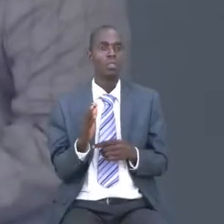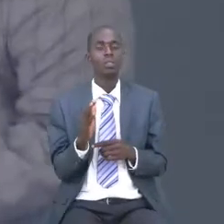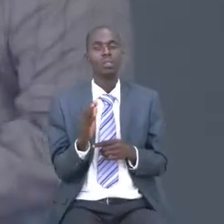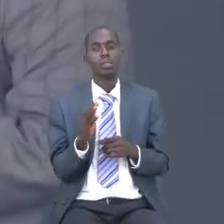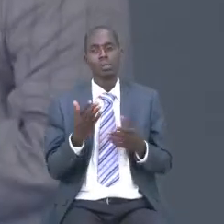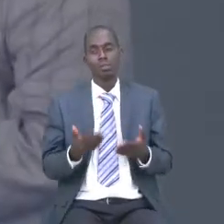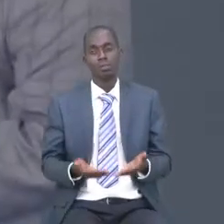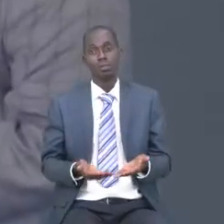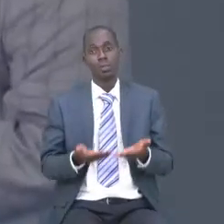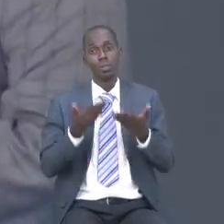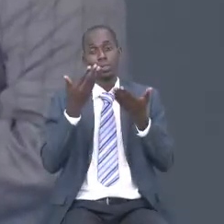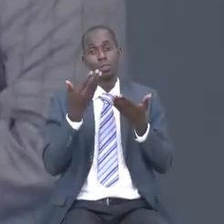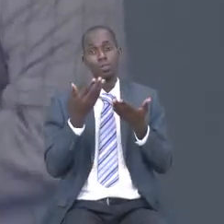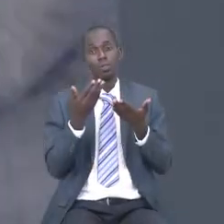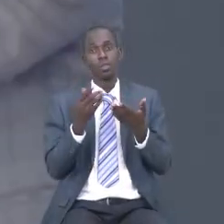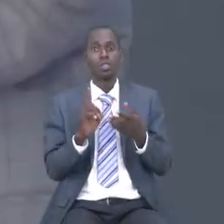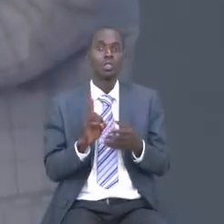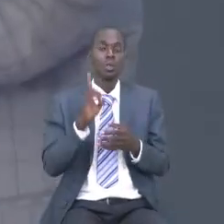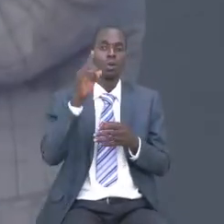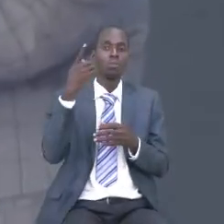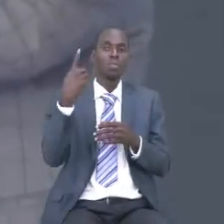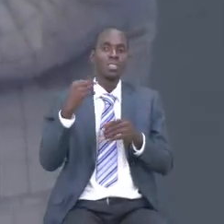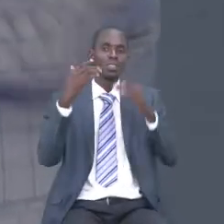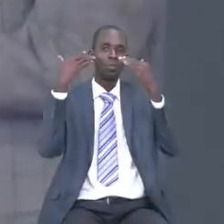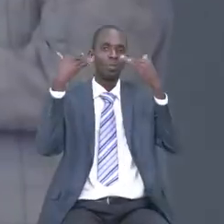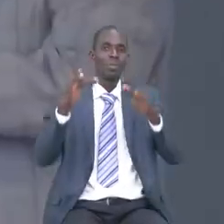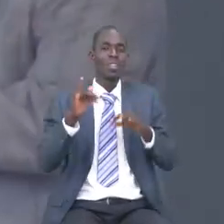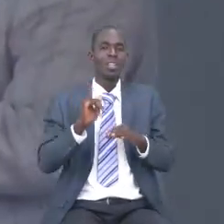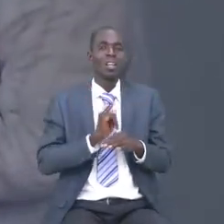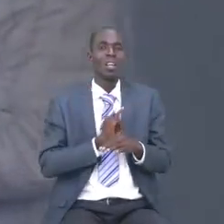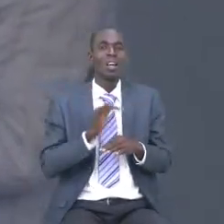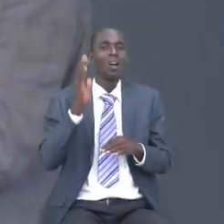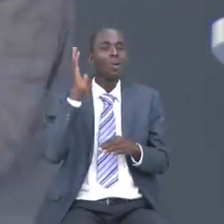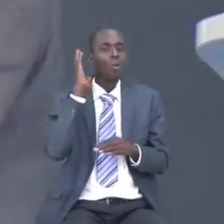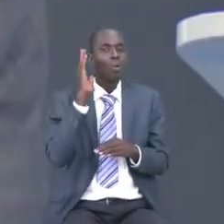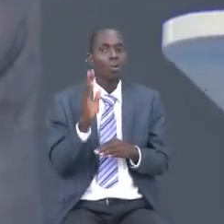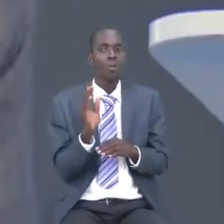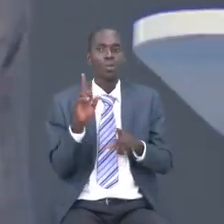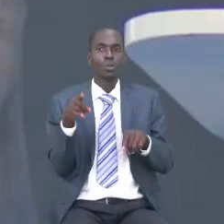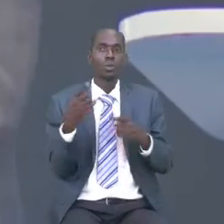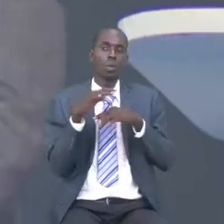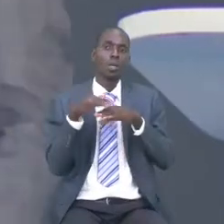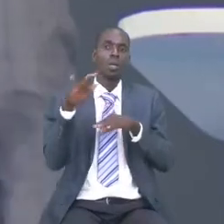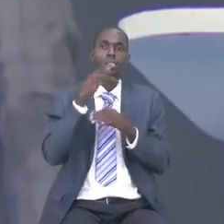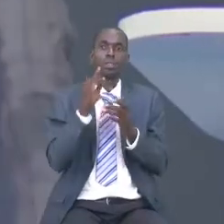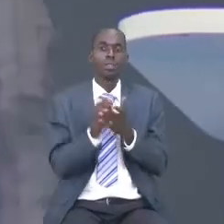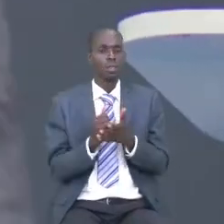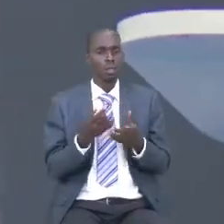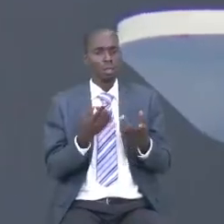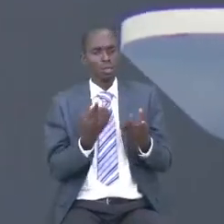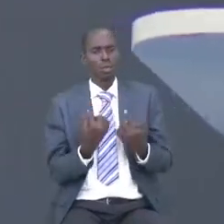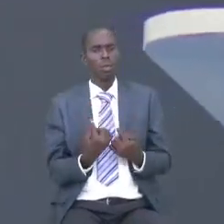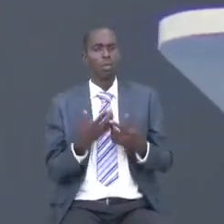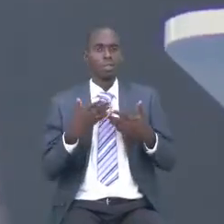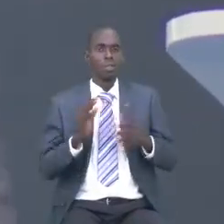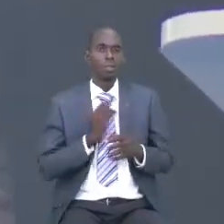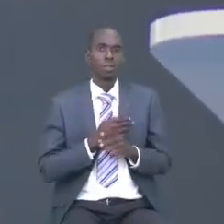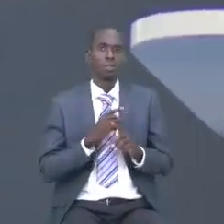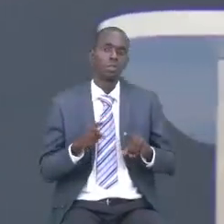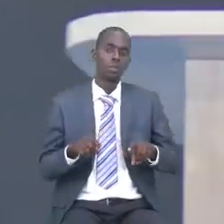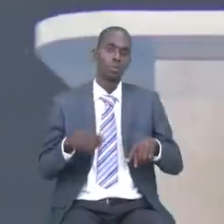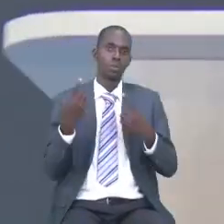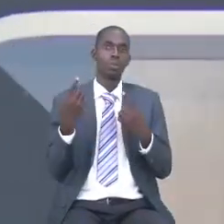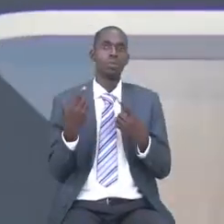standard I meet there, and I will go in front and say, come on, let's go, because now